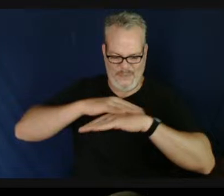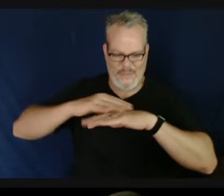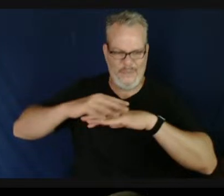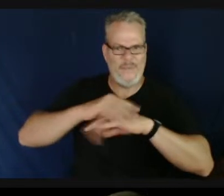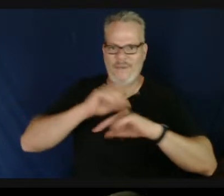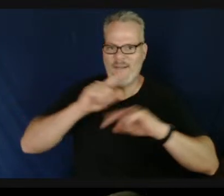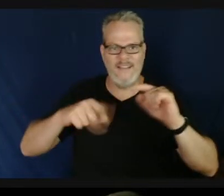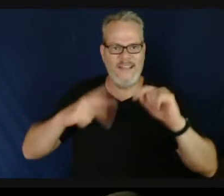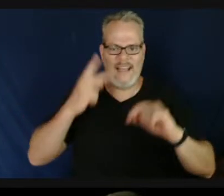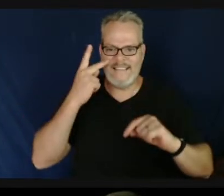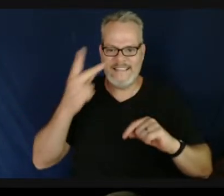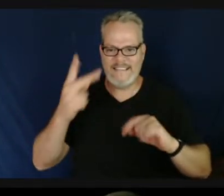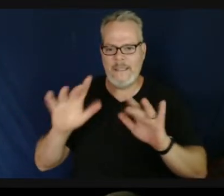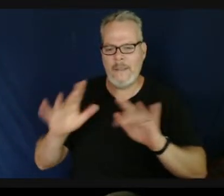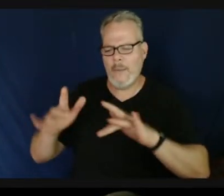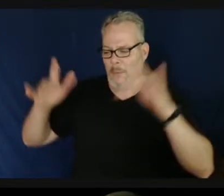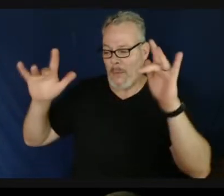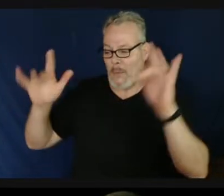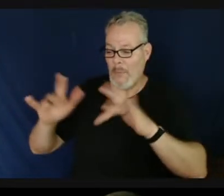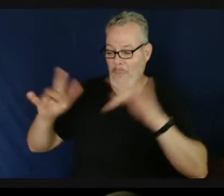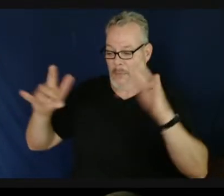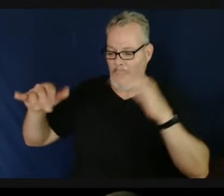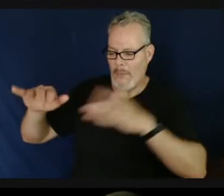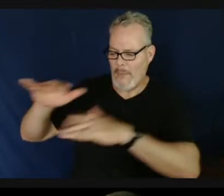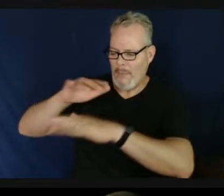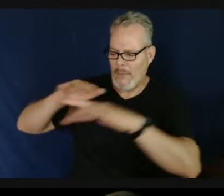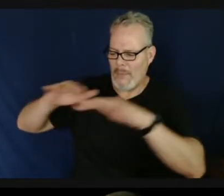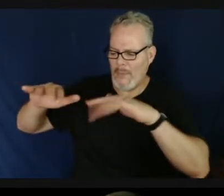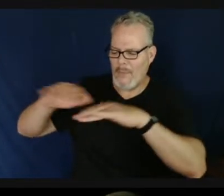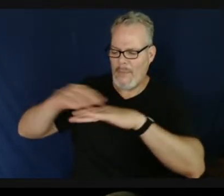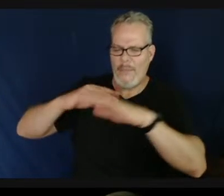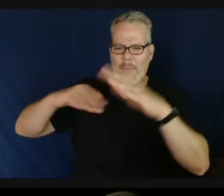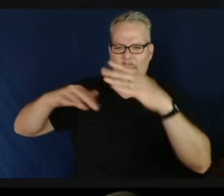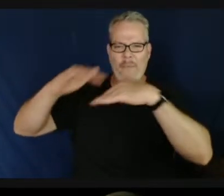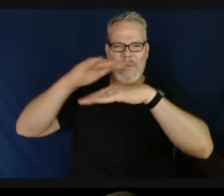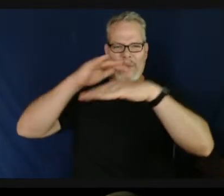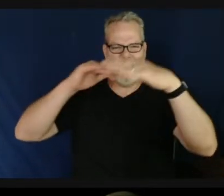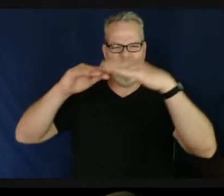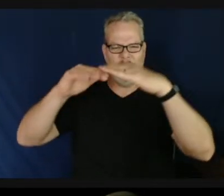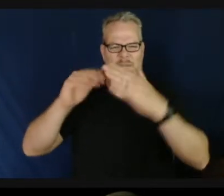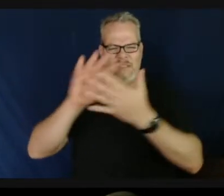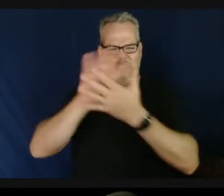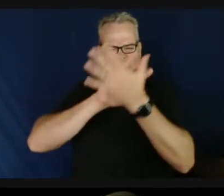these fuming spots on the wall.